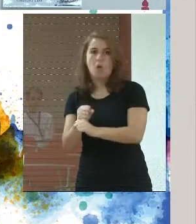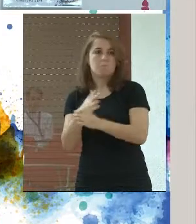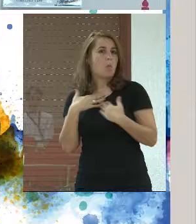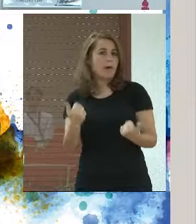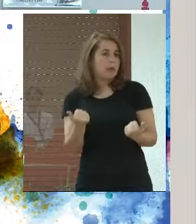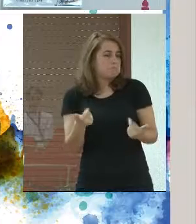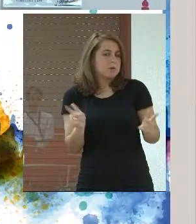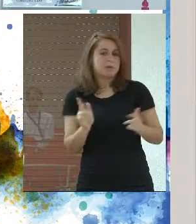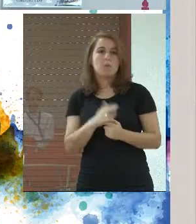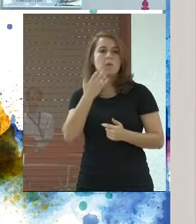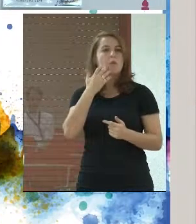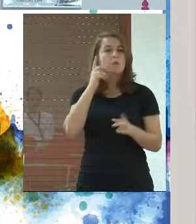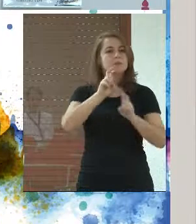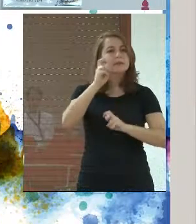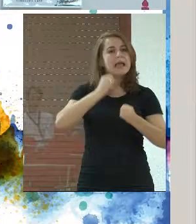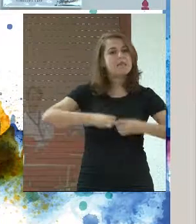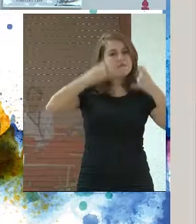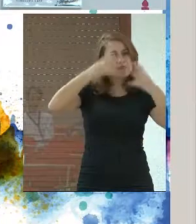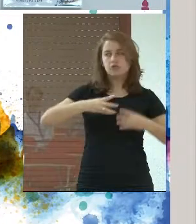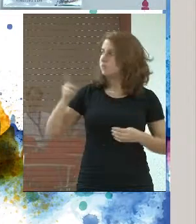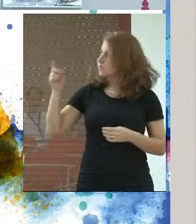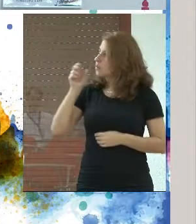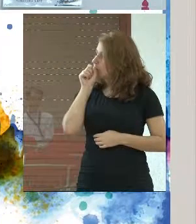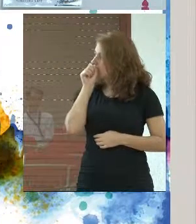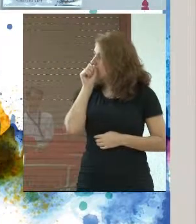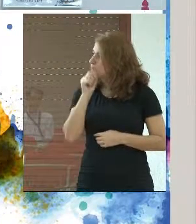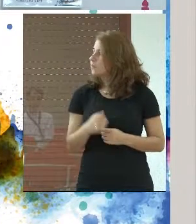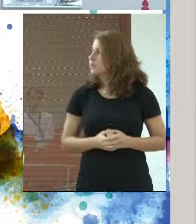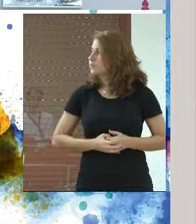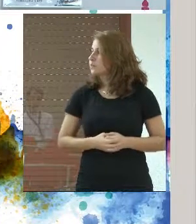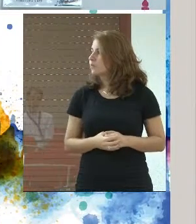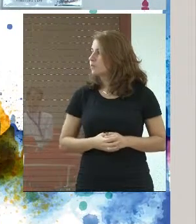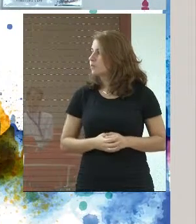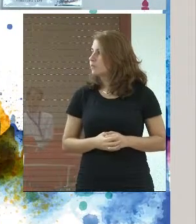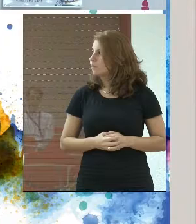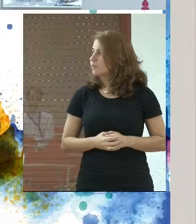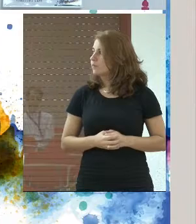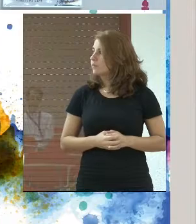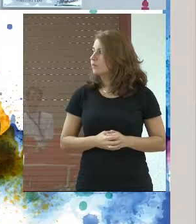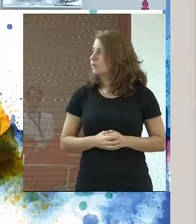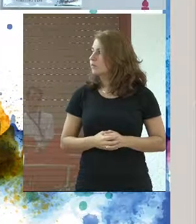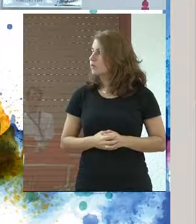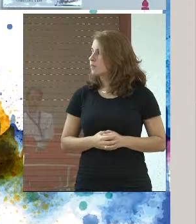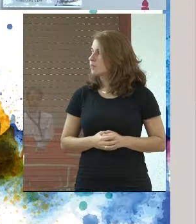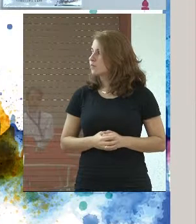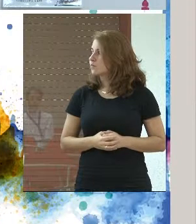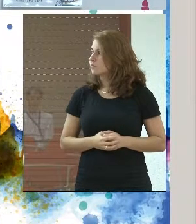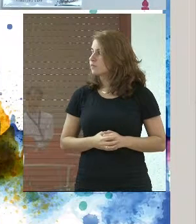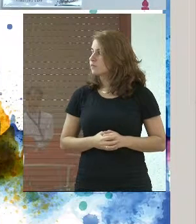to respect reality if I don't want to do so. We're going to be looking first for buildings.